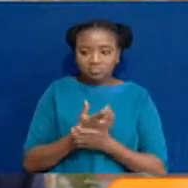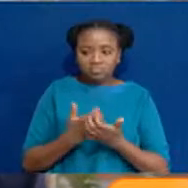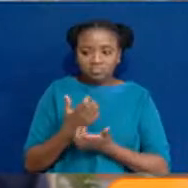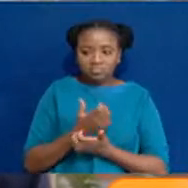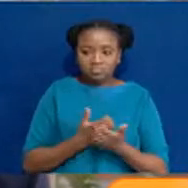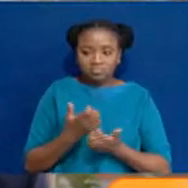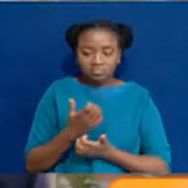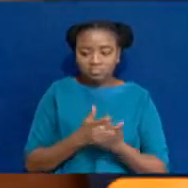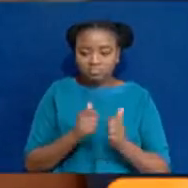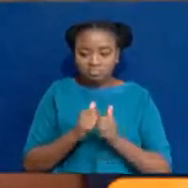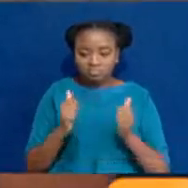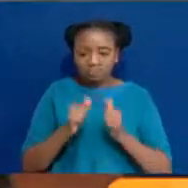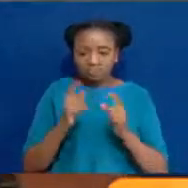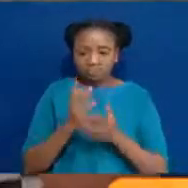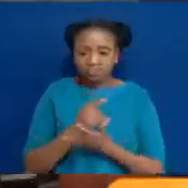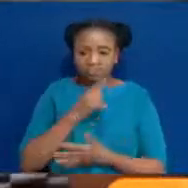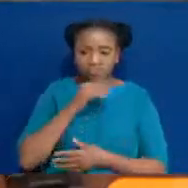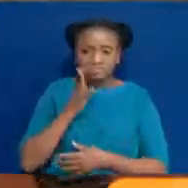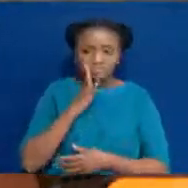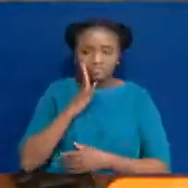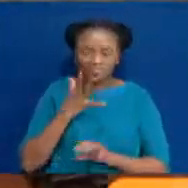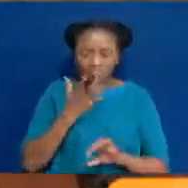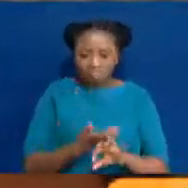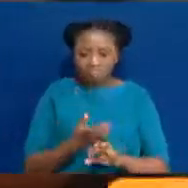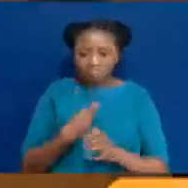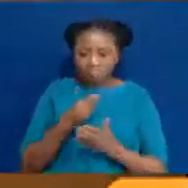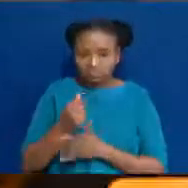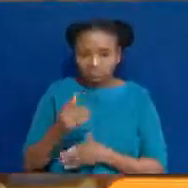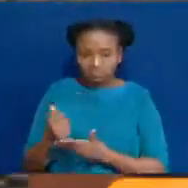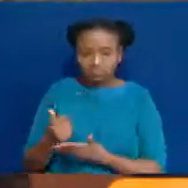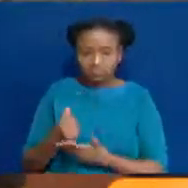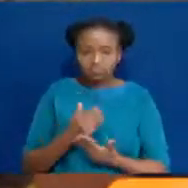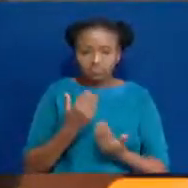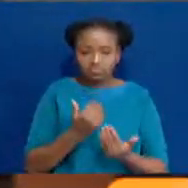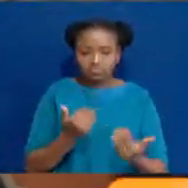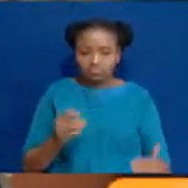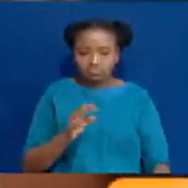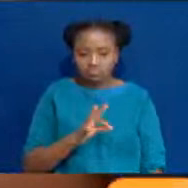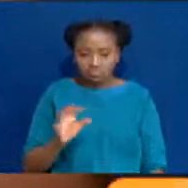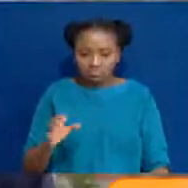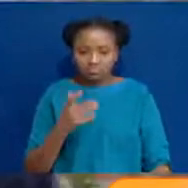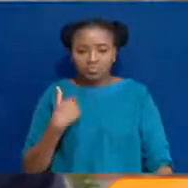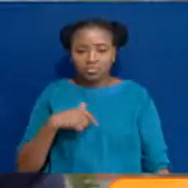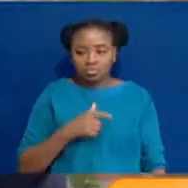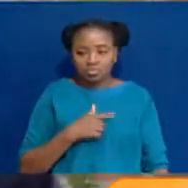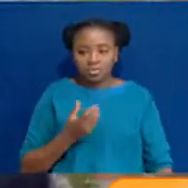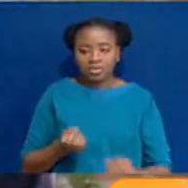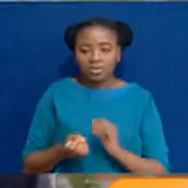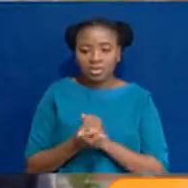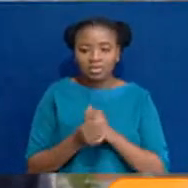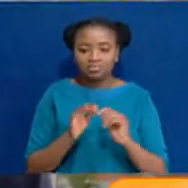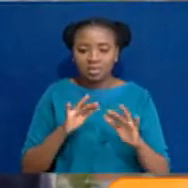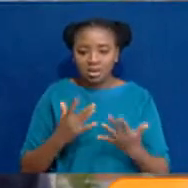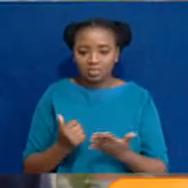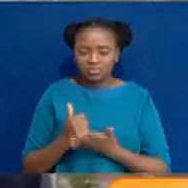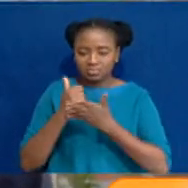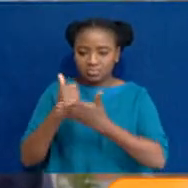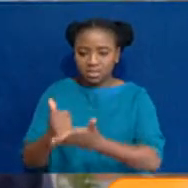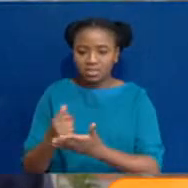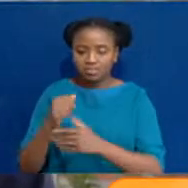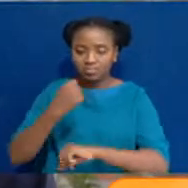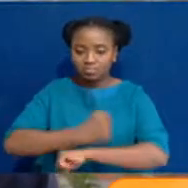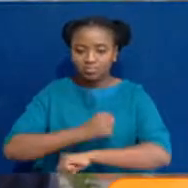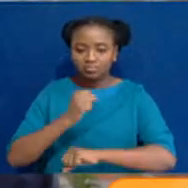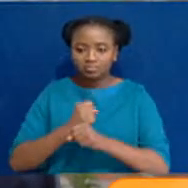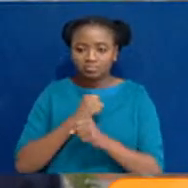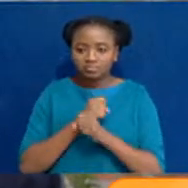well, and you know, some of the parents might be struggling to even afford the upfront fees for their students. So how can you break it down and assist schools to be able to do that?